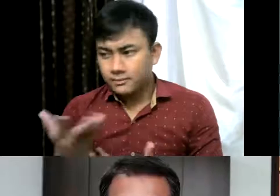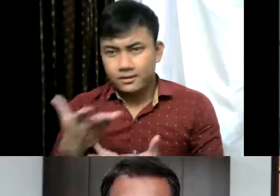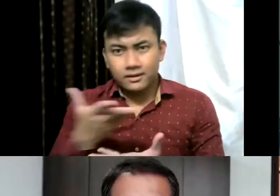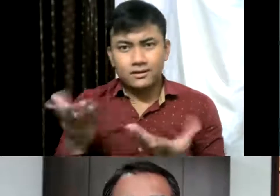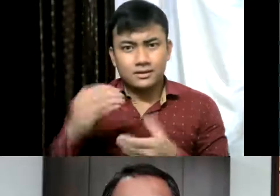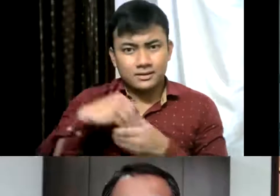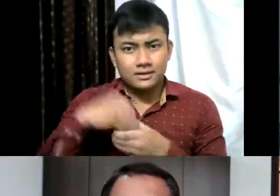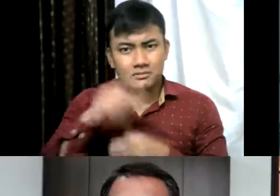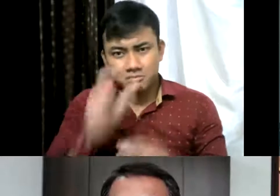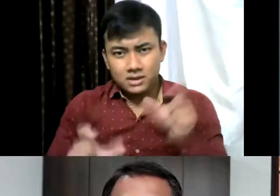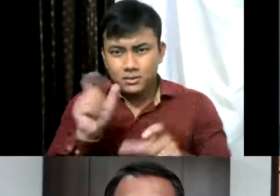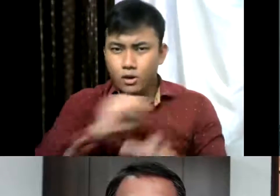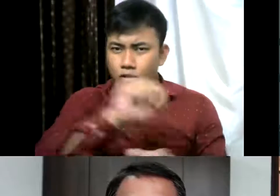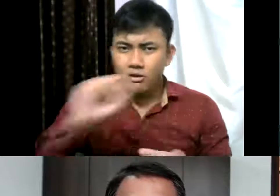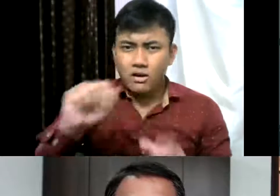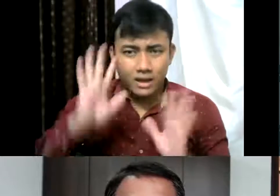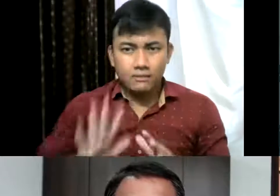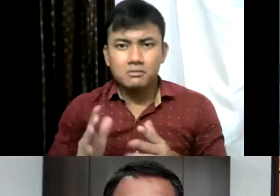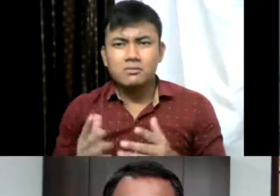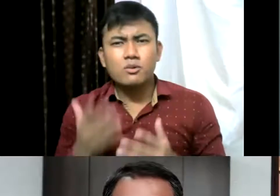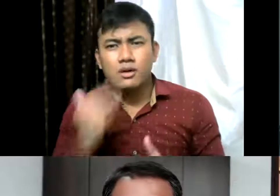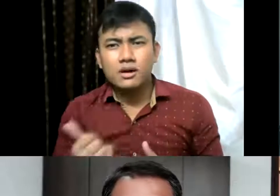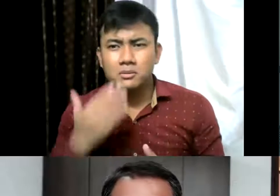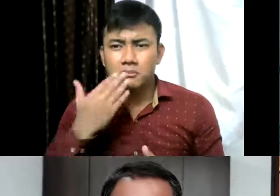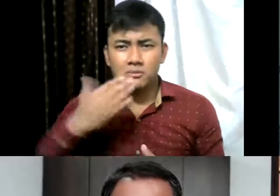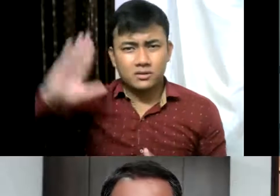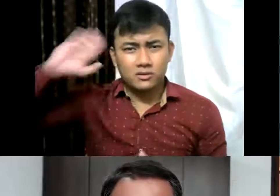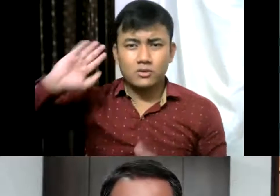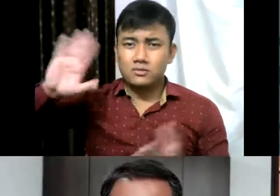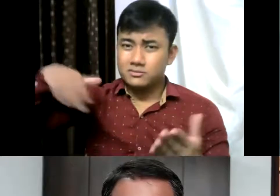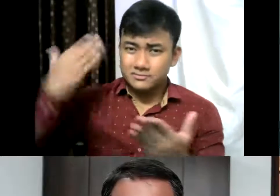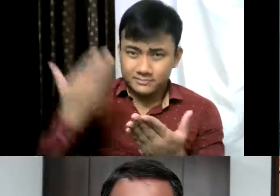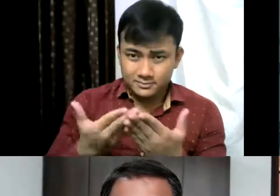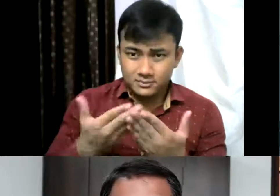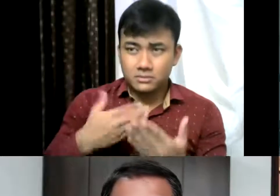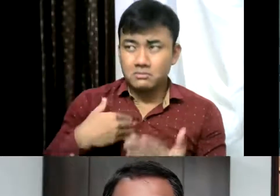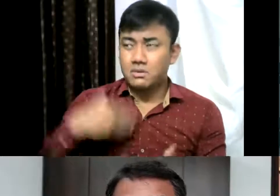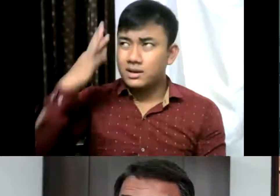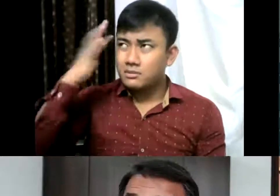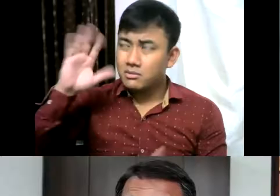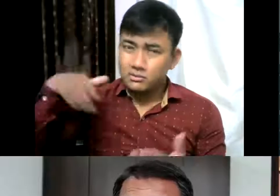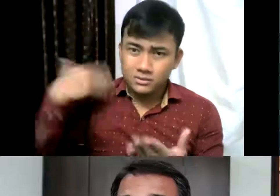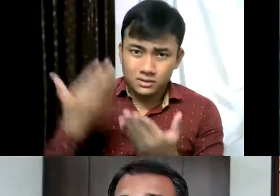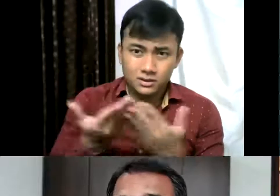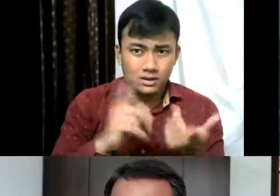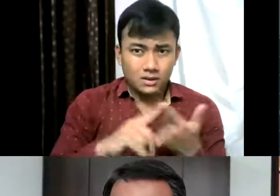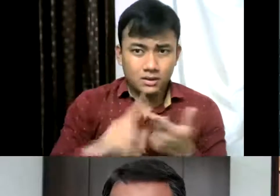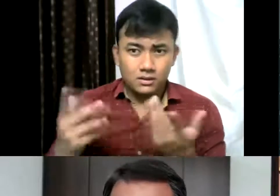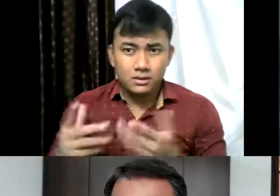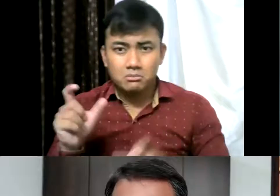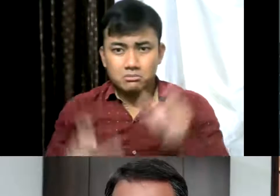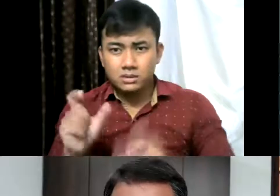on the society, because never before in recent history, as far as memory can be jogged, have people been cooped